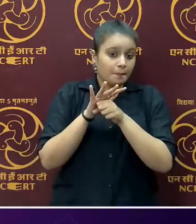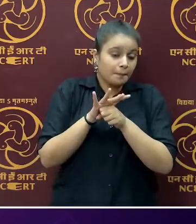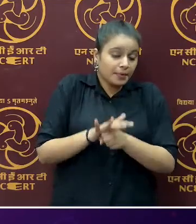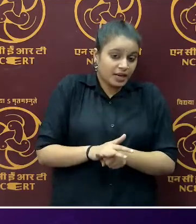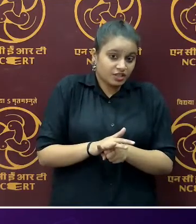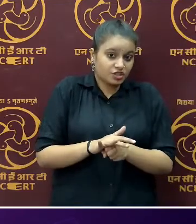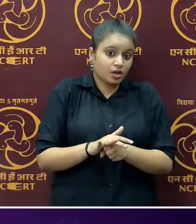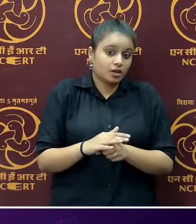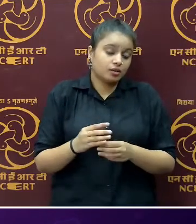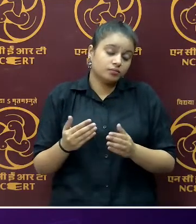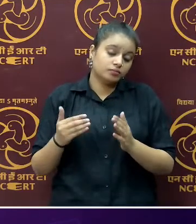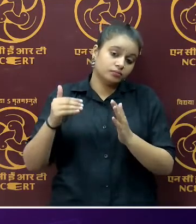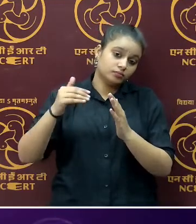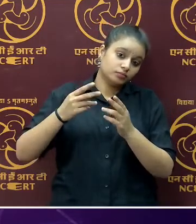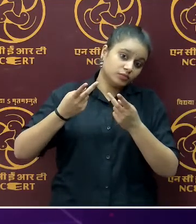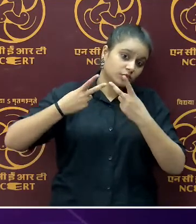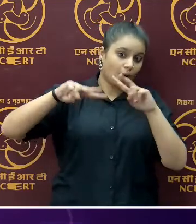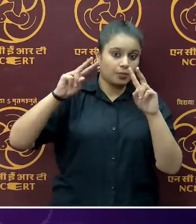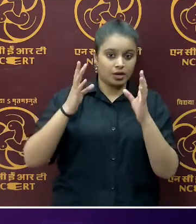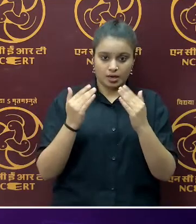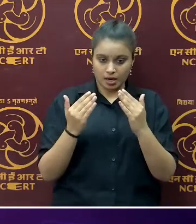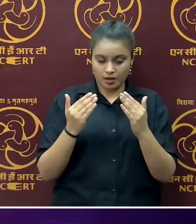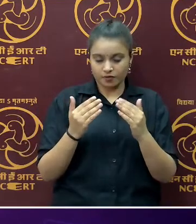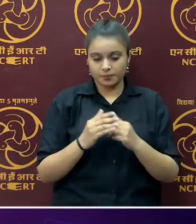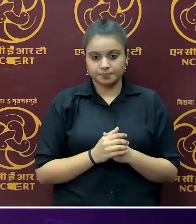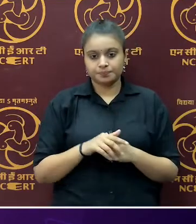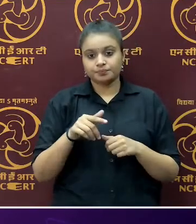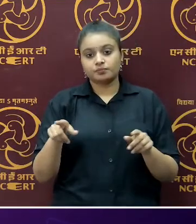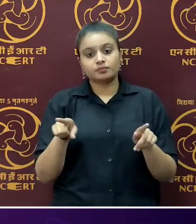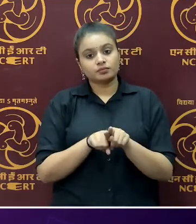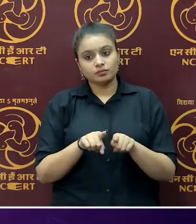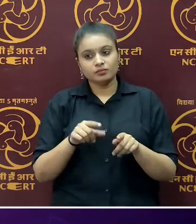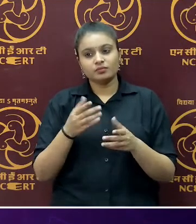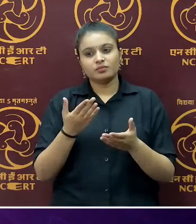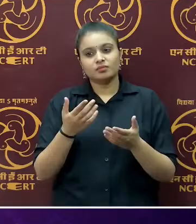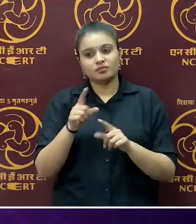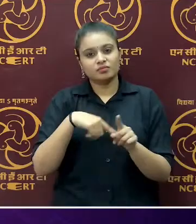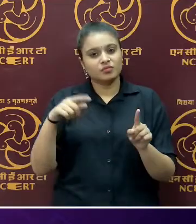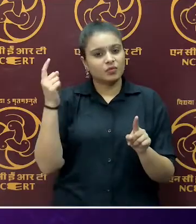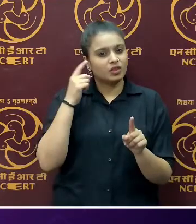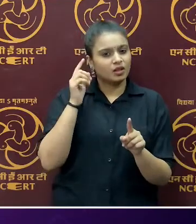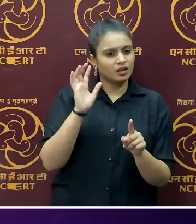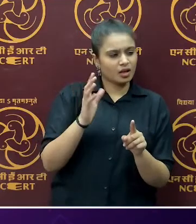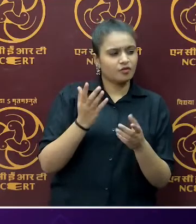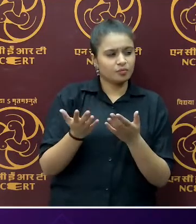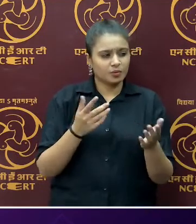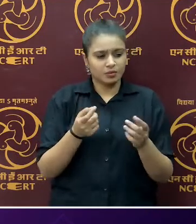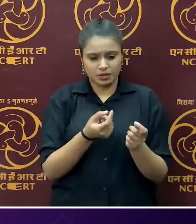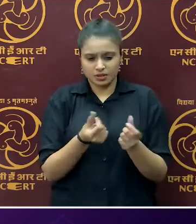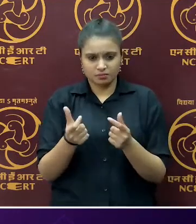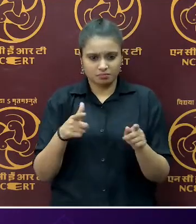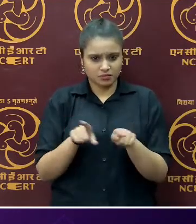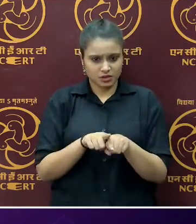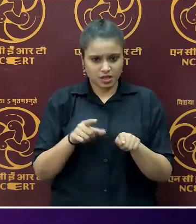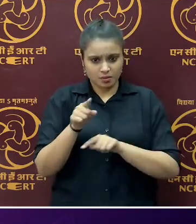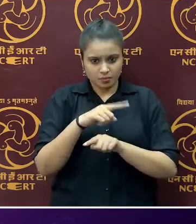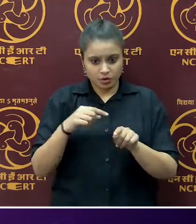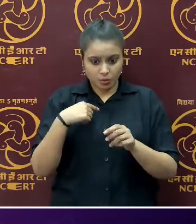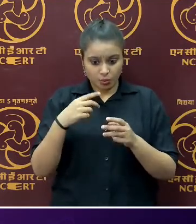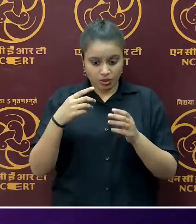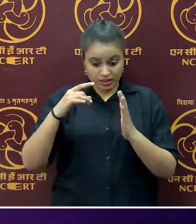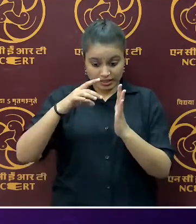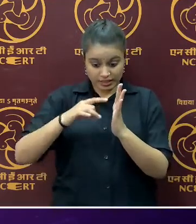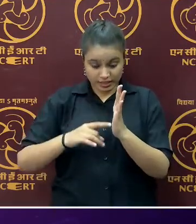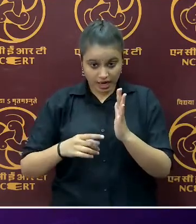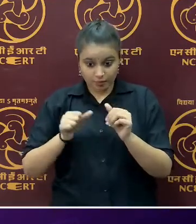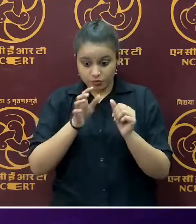is also increasing. Okay. That's why we always, we have heard this thing quite often, that you cannot actually explore the depths